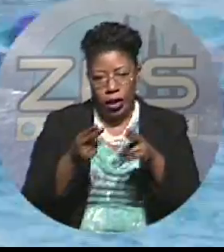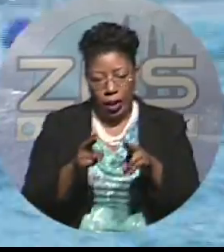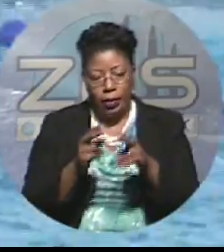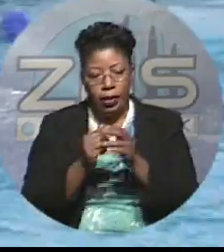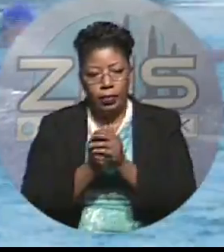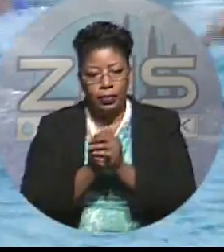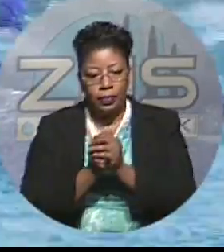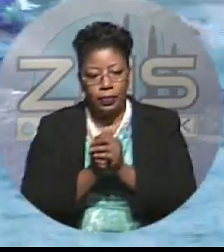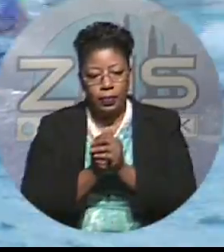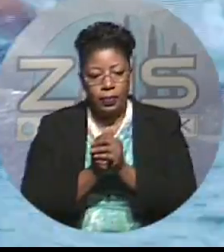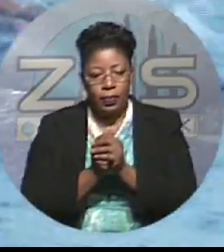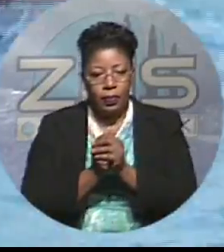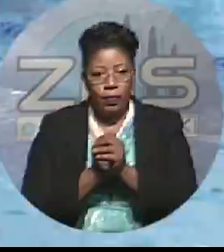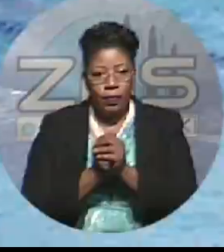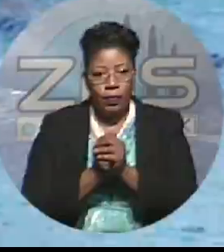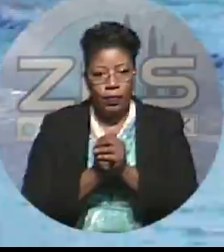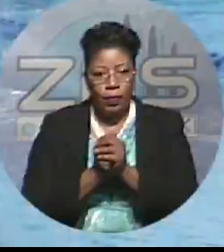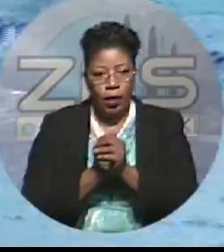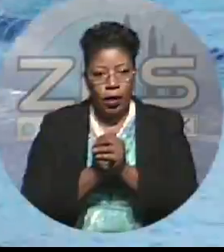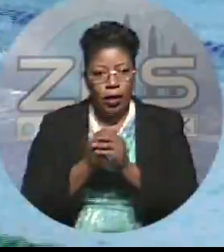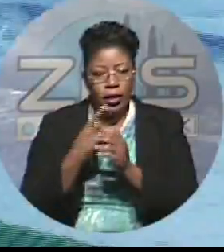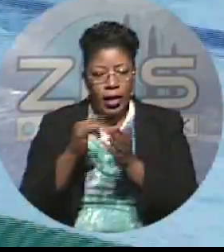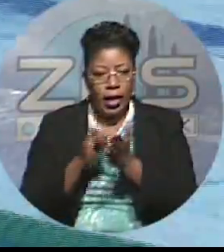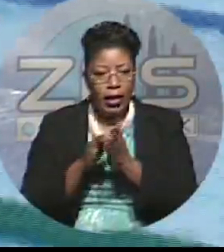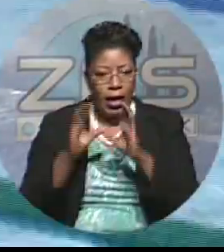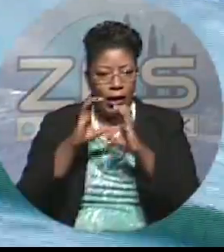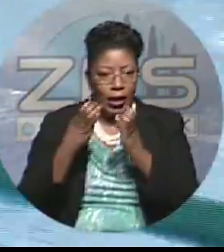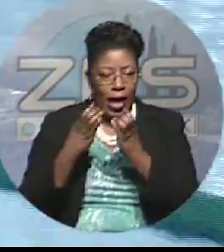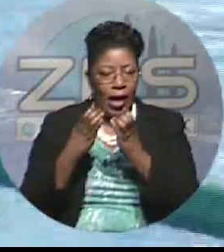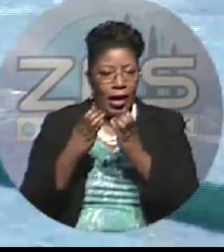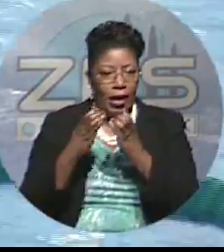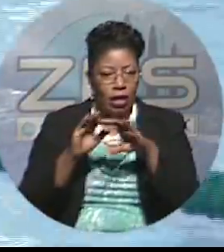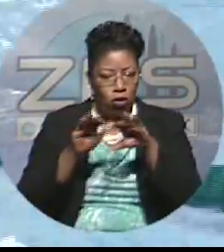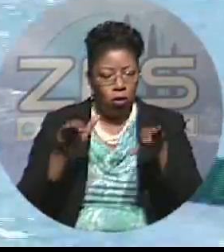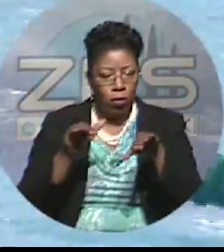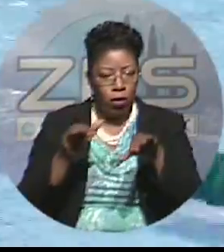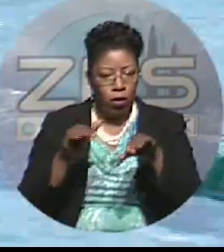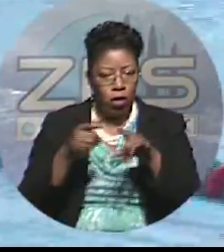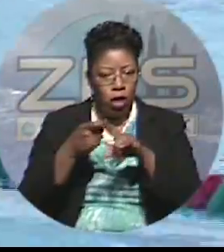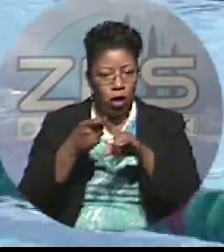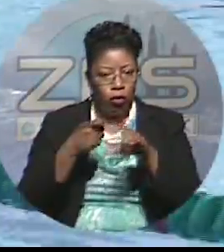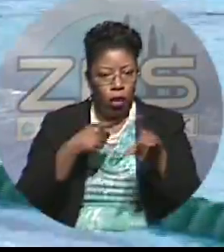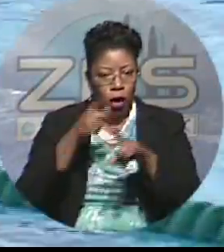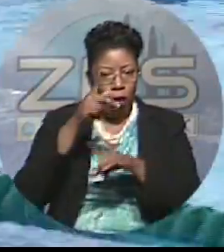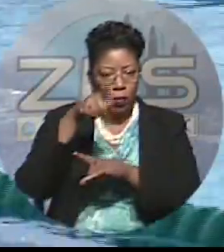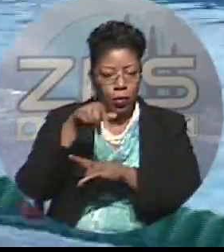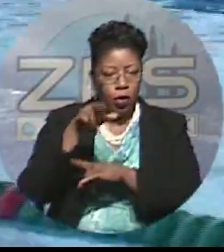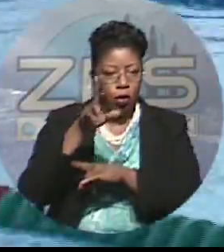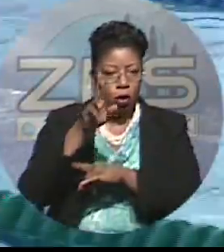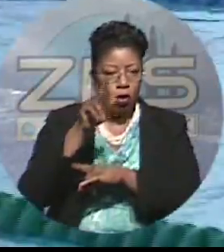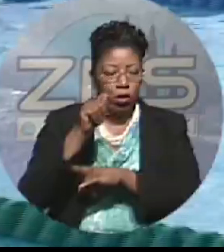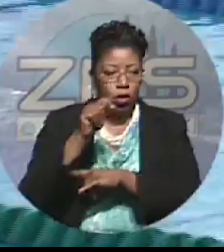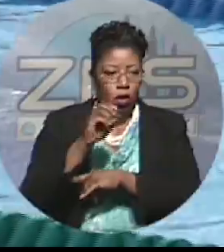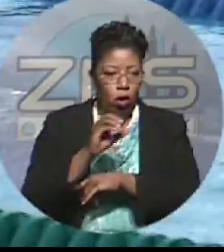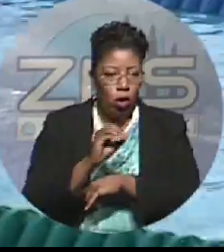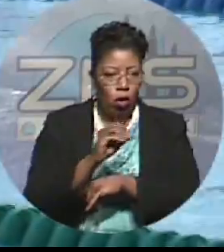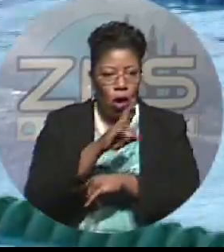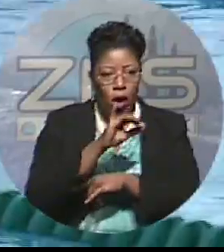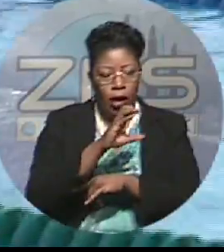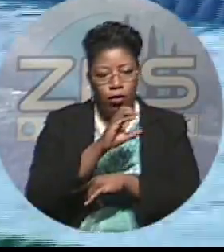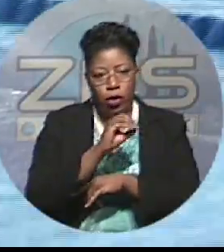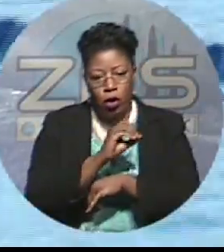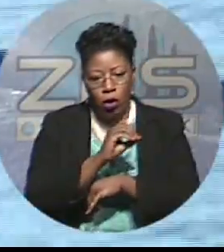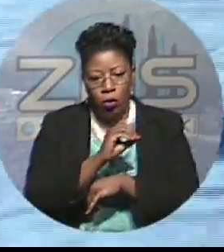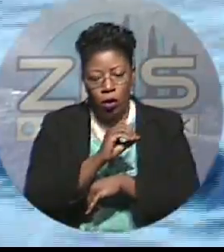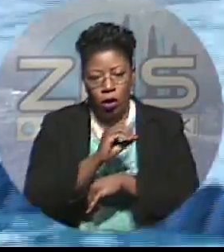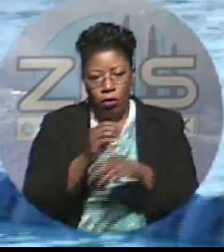higher level meet than Carifta. So our swimmers will be able to swim against swimmers from Puerto Rico, Dominican Republic, Venezuela, Colombia, Guatemala, some parts of